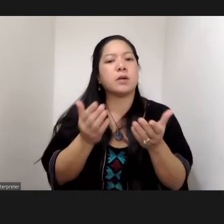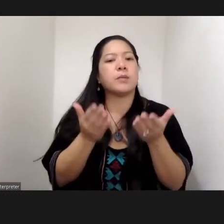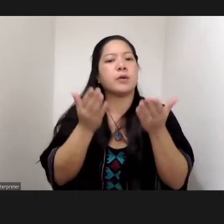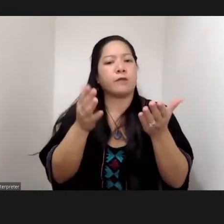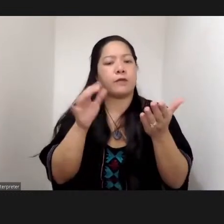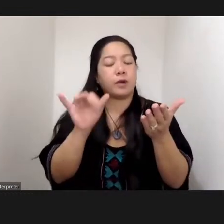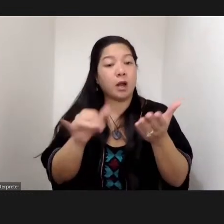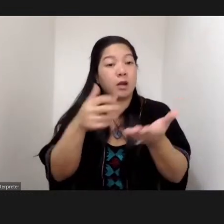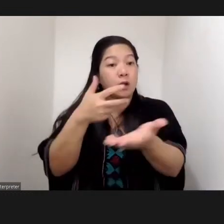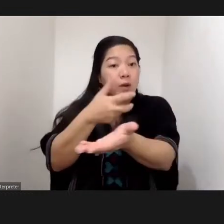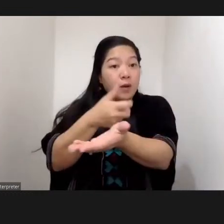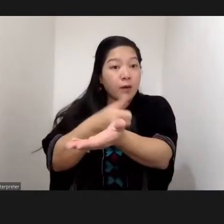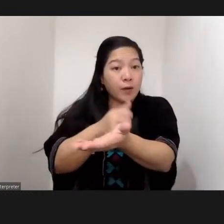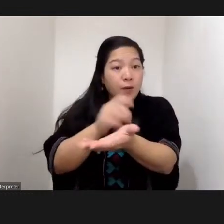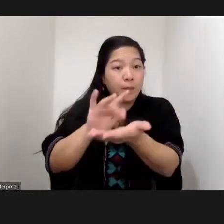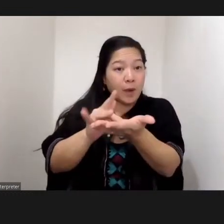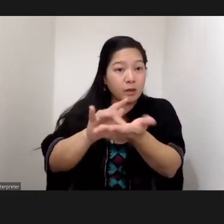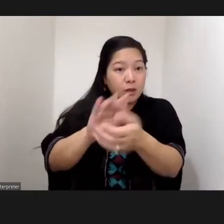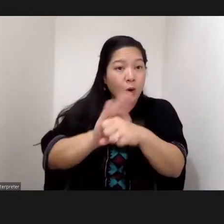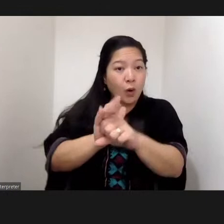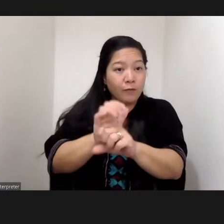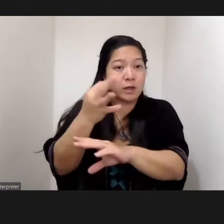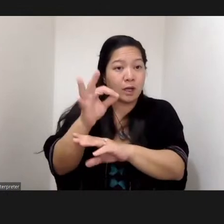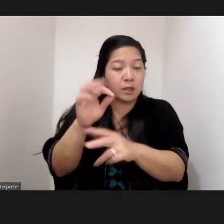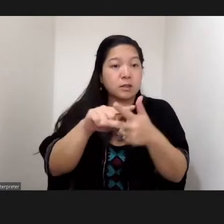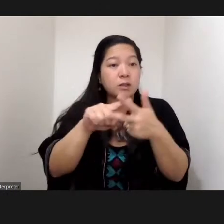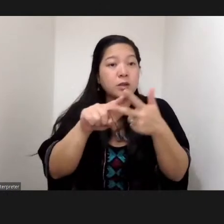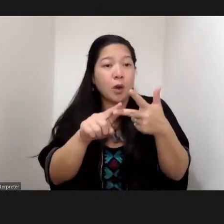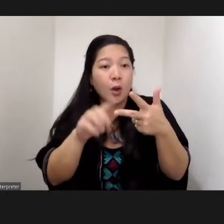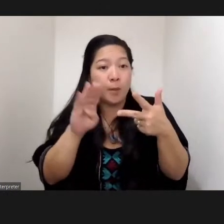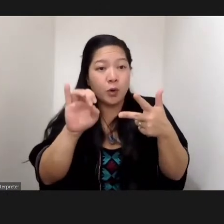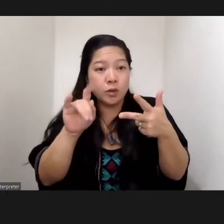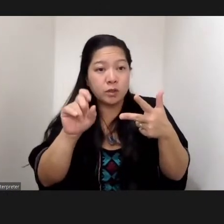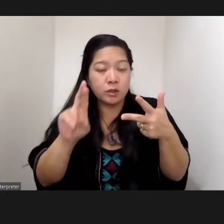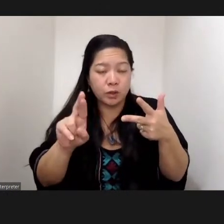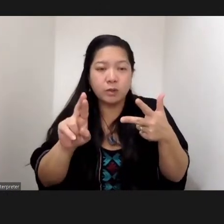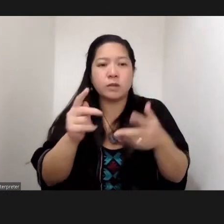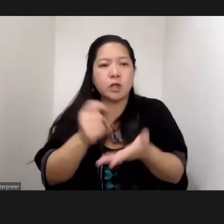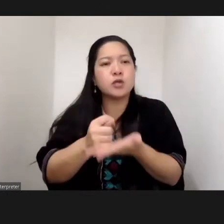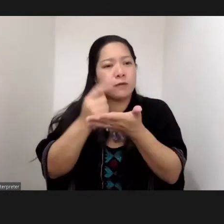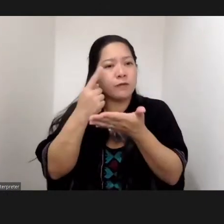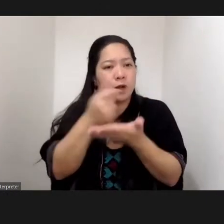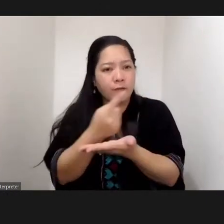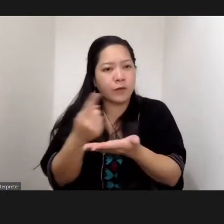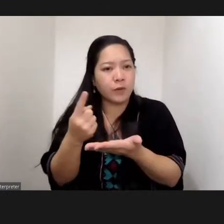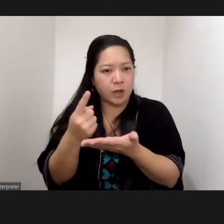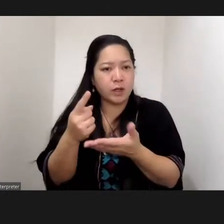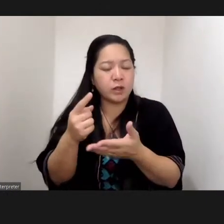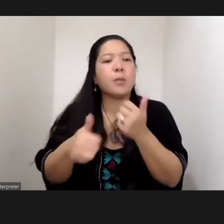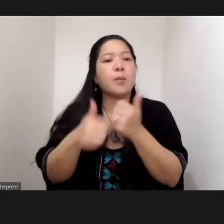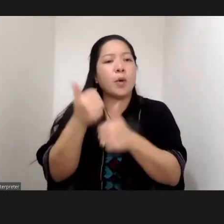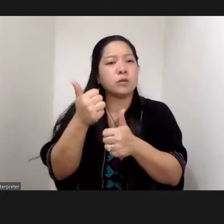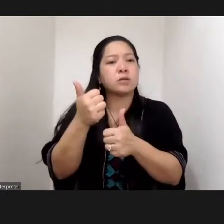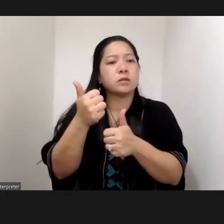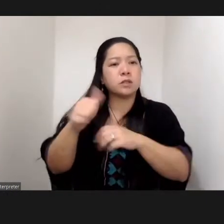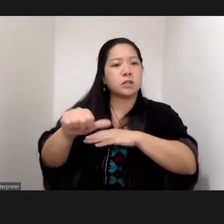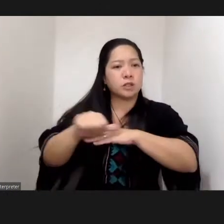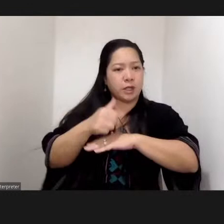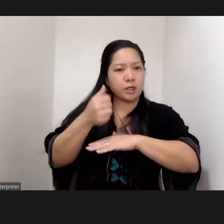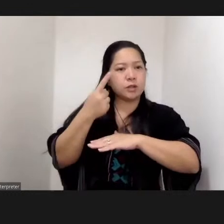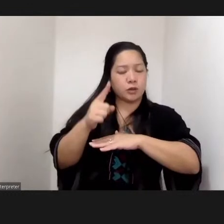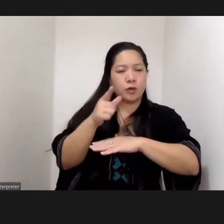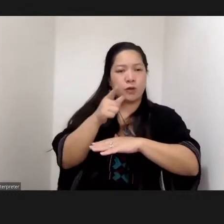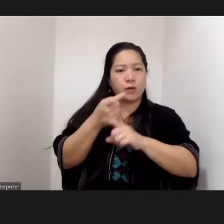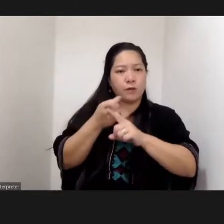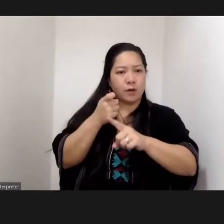vaccines, boosters, and treatments for everyone, especially the most at risk. We are carrying